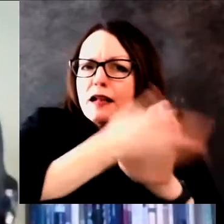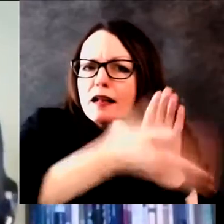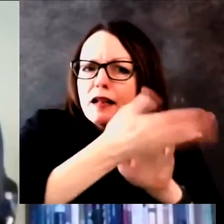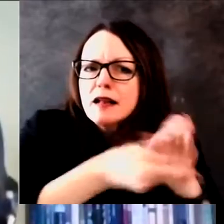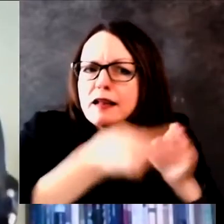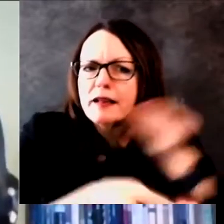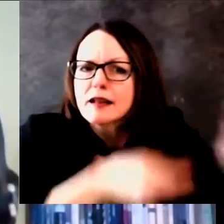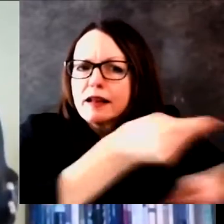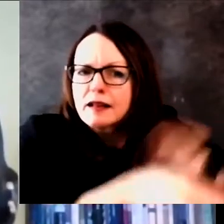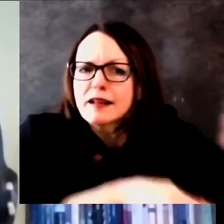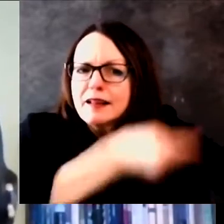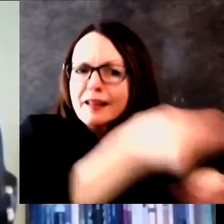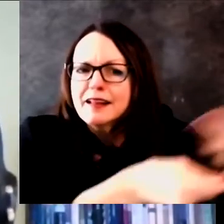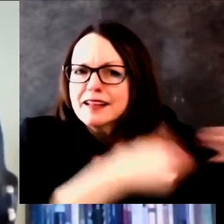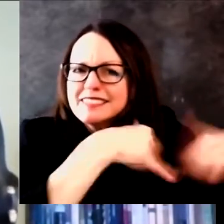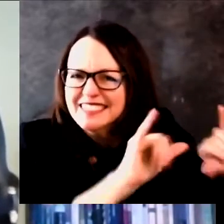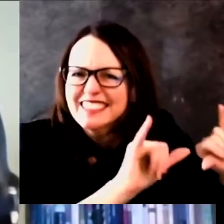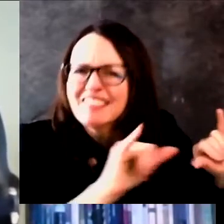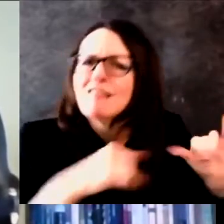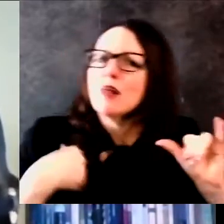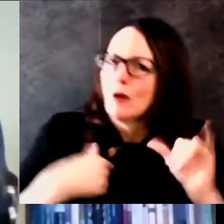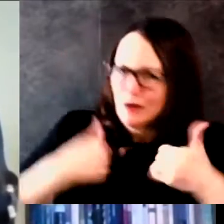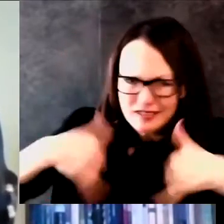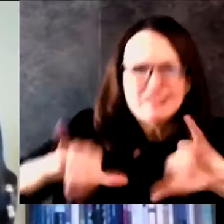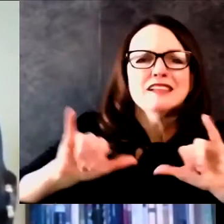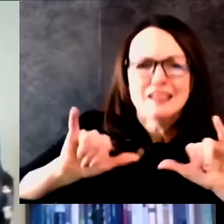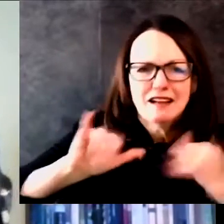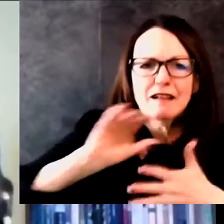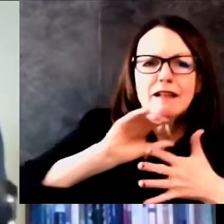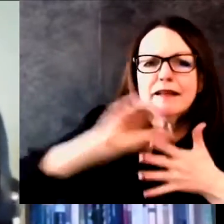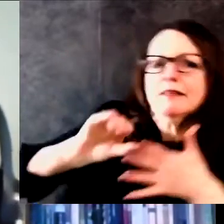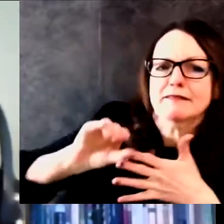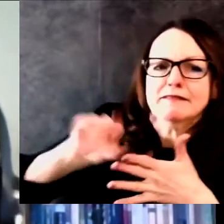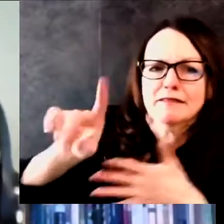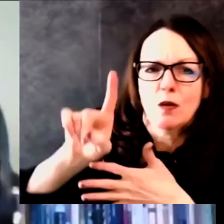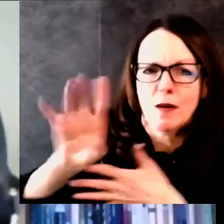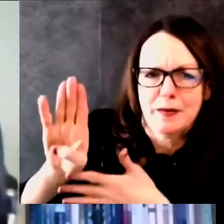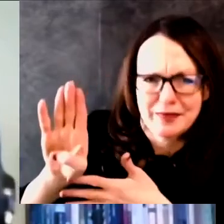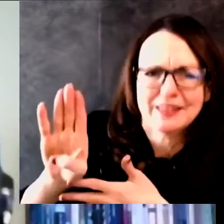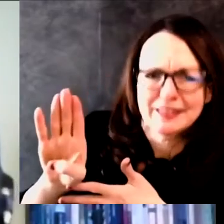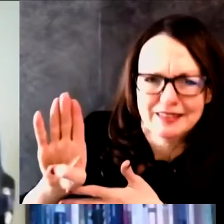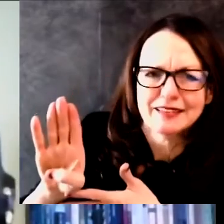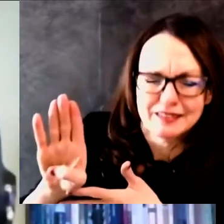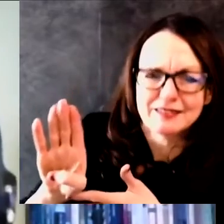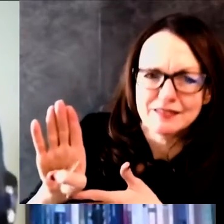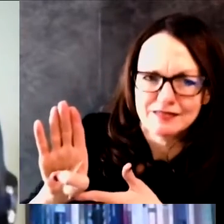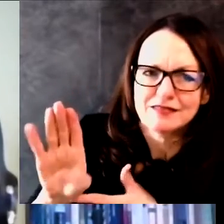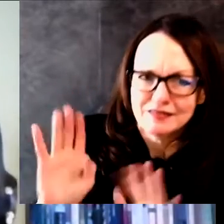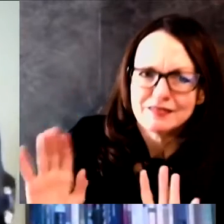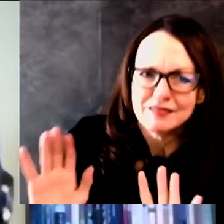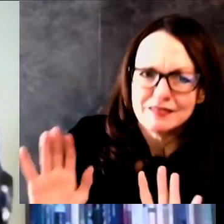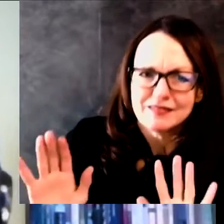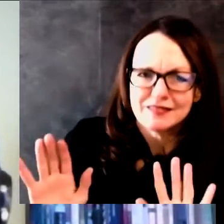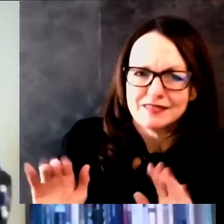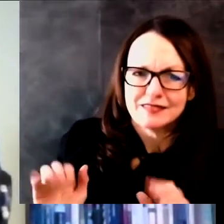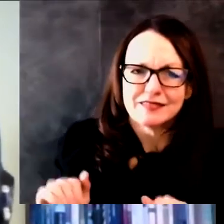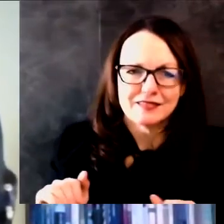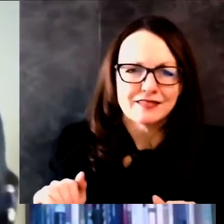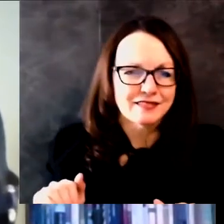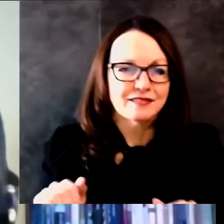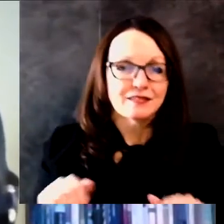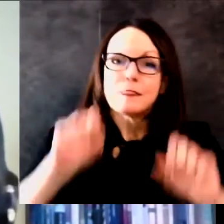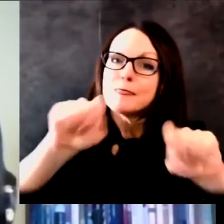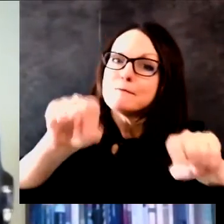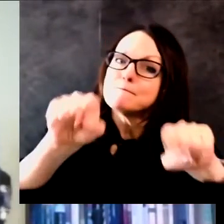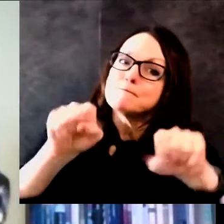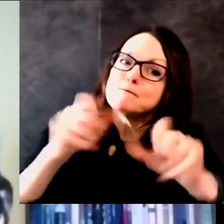I keep saying to people, this is a three-legged stool, and it takes three things in order for us to get to that high level of